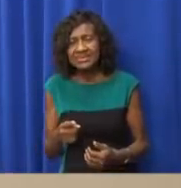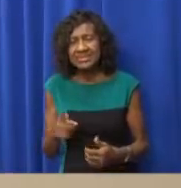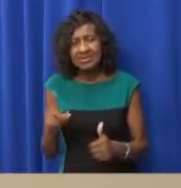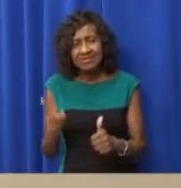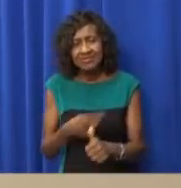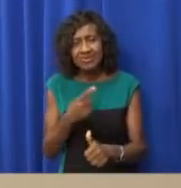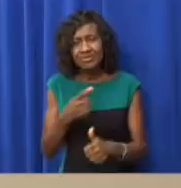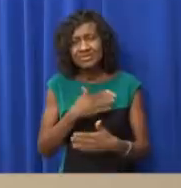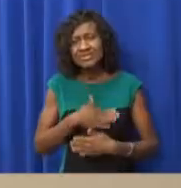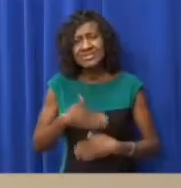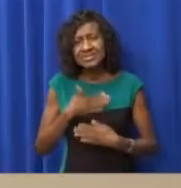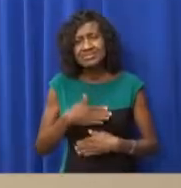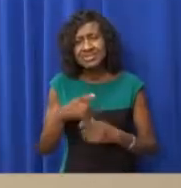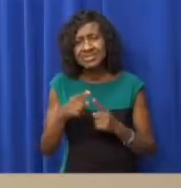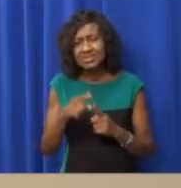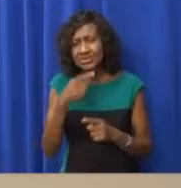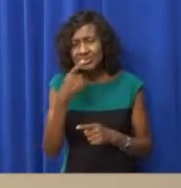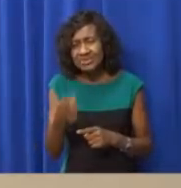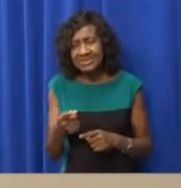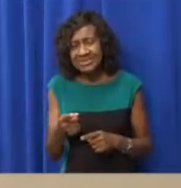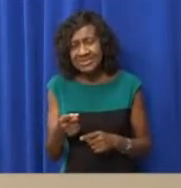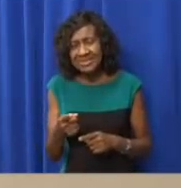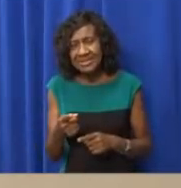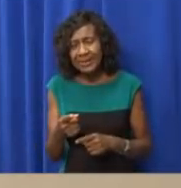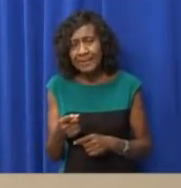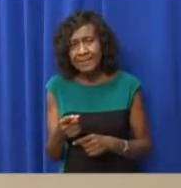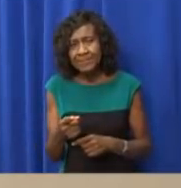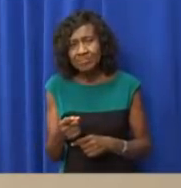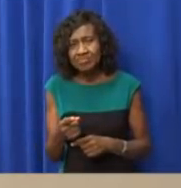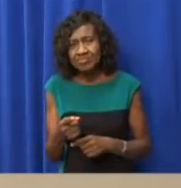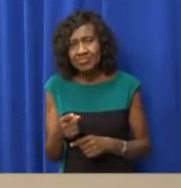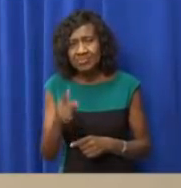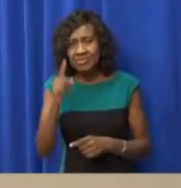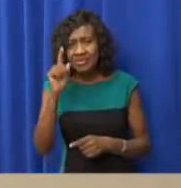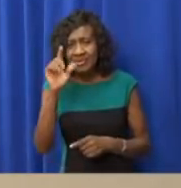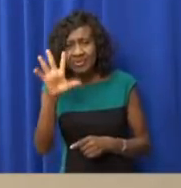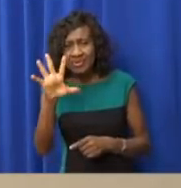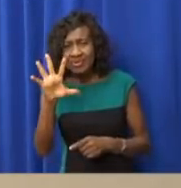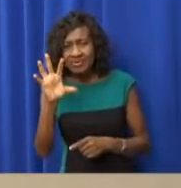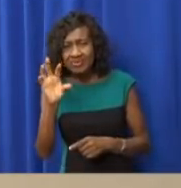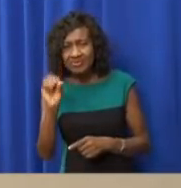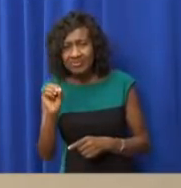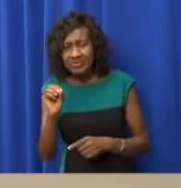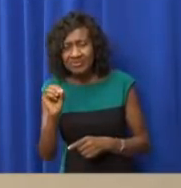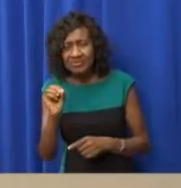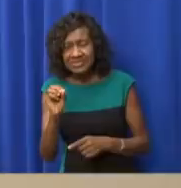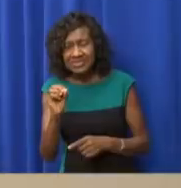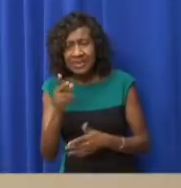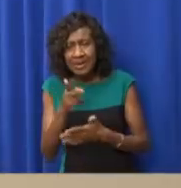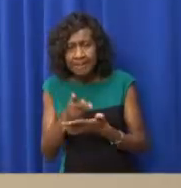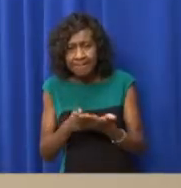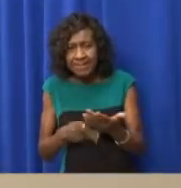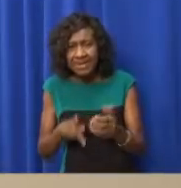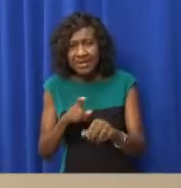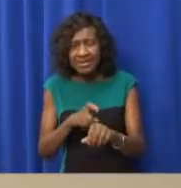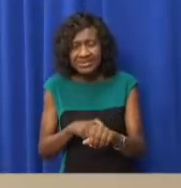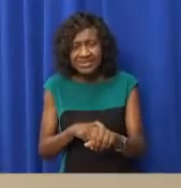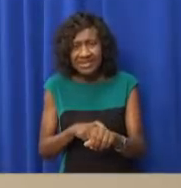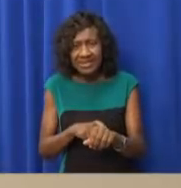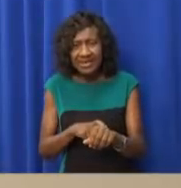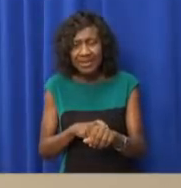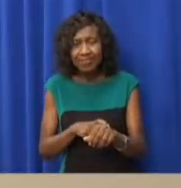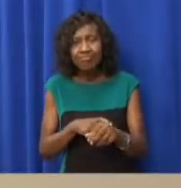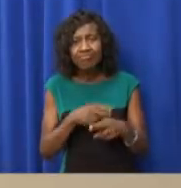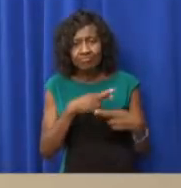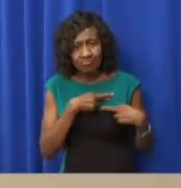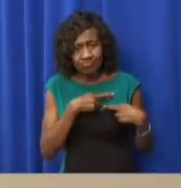really pleased to announce the recruitment campaign for 50 part-time reservists for the Cayman Islands Defence Regiment